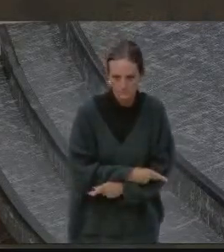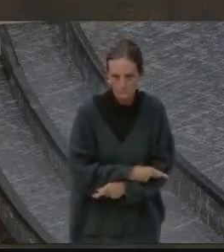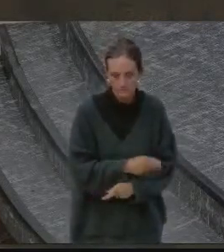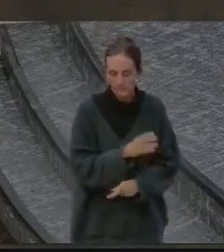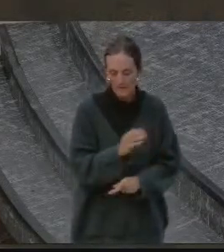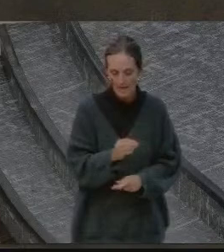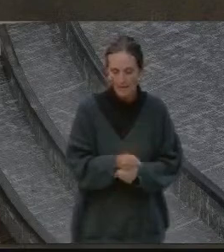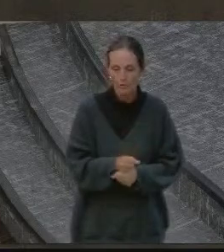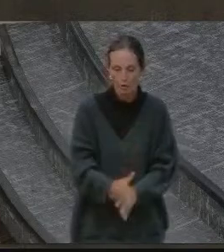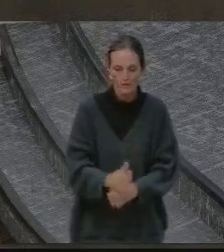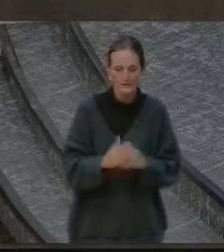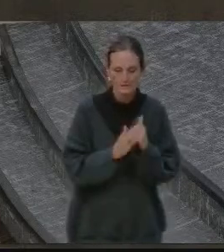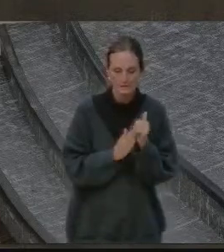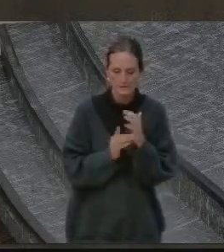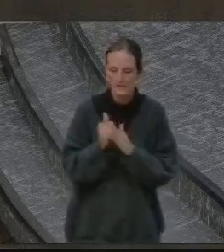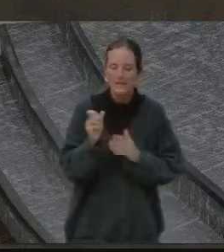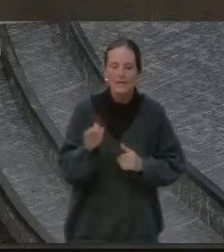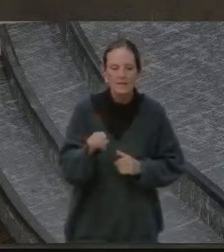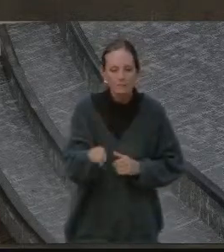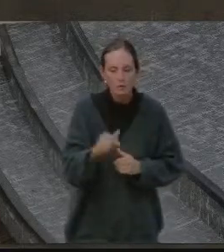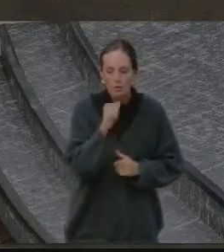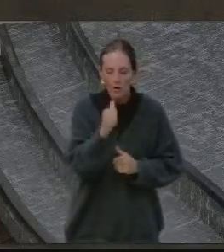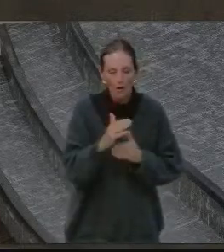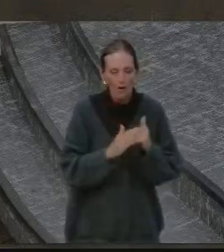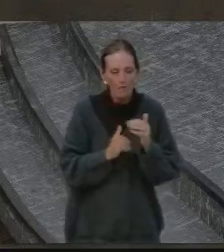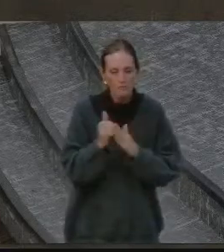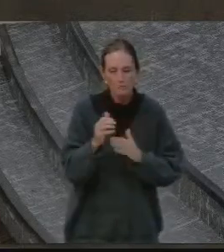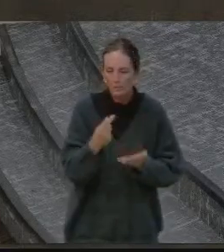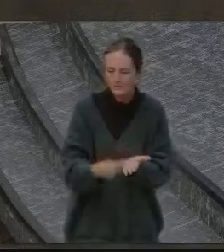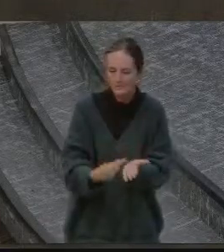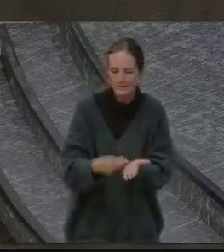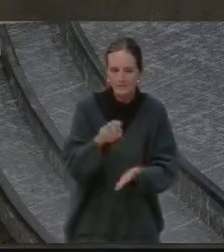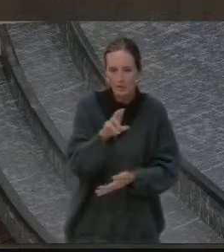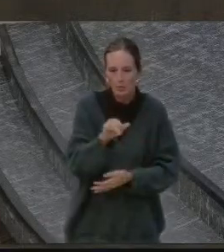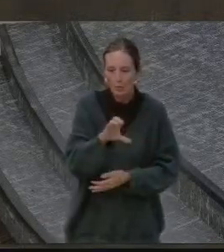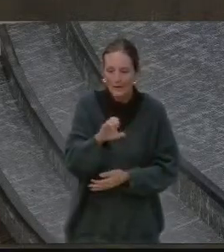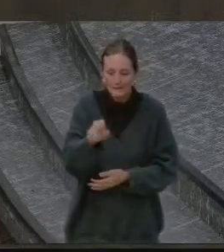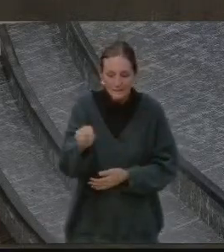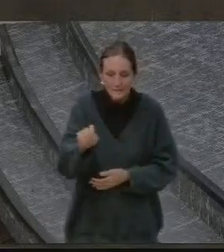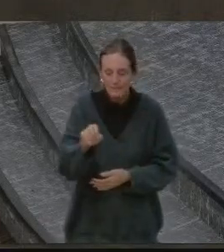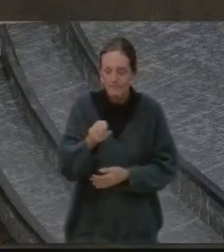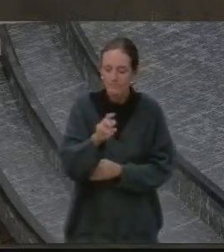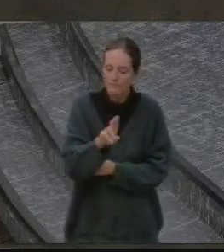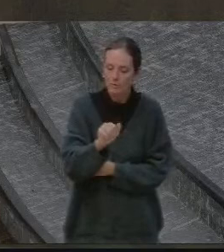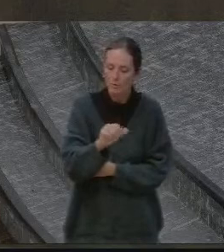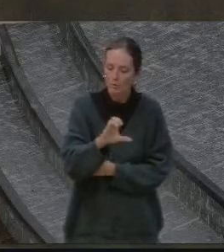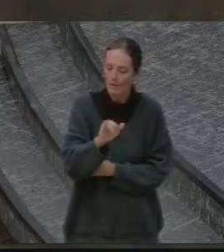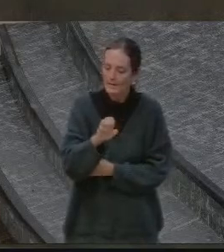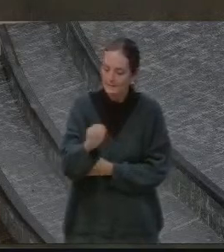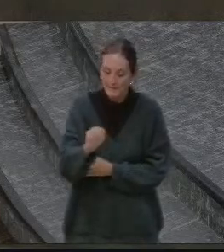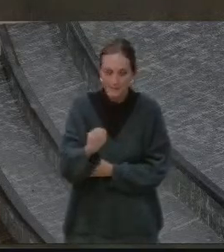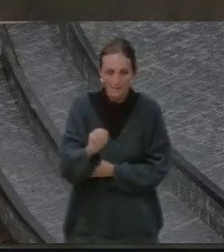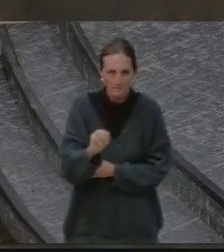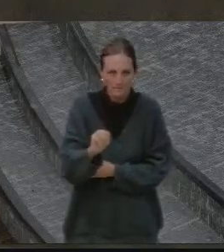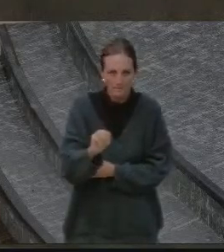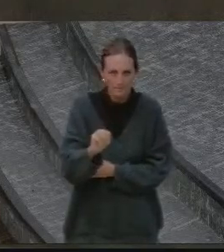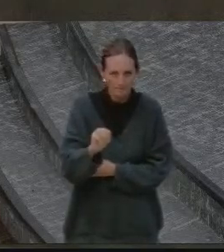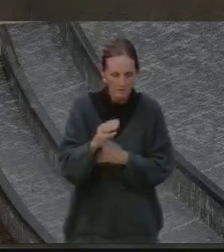uncomfortable about talking about racism, that does not mean